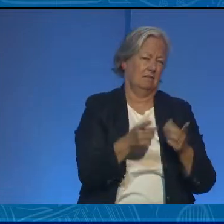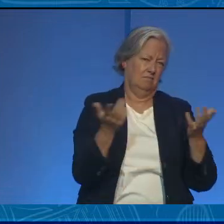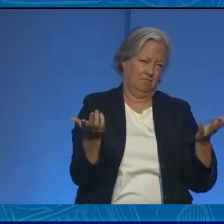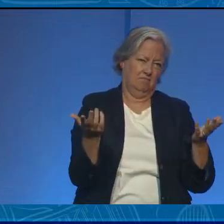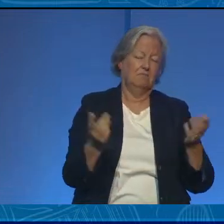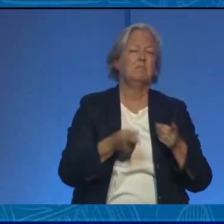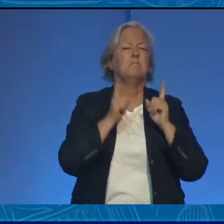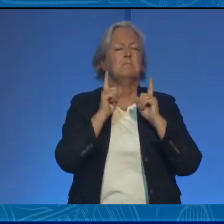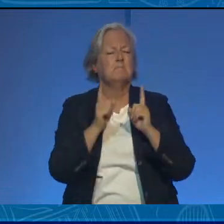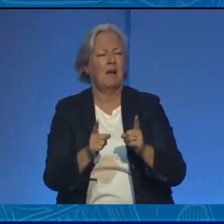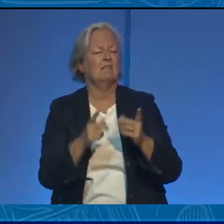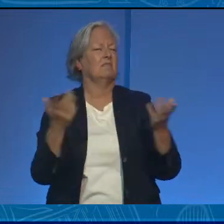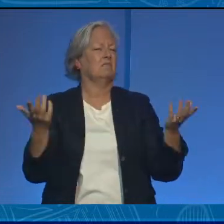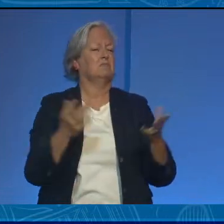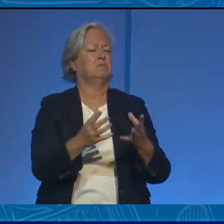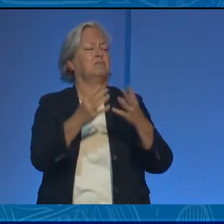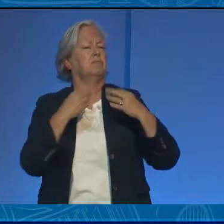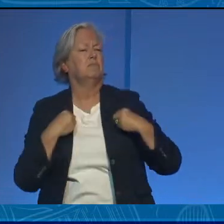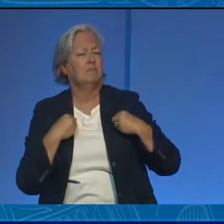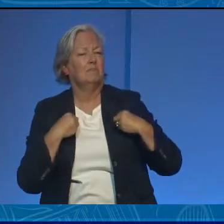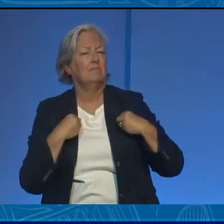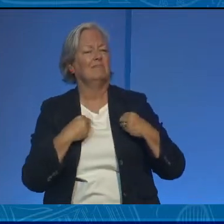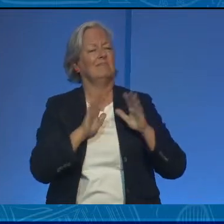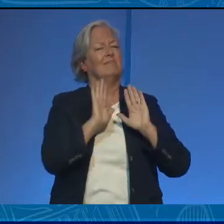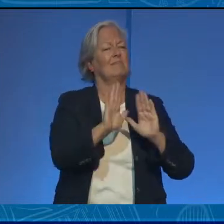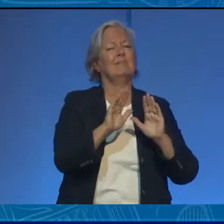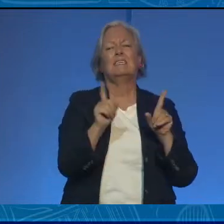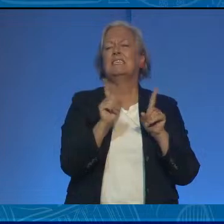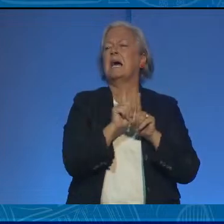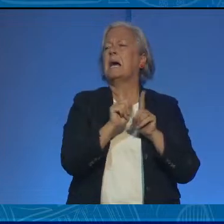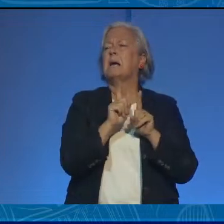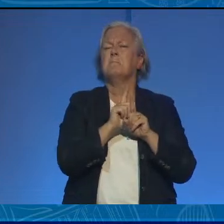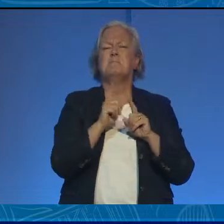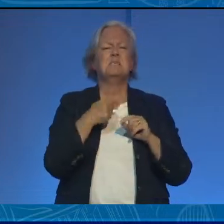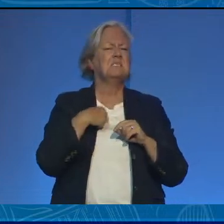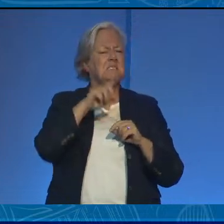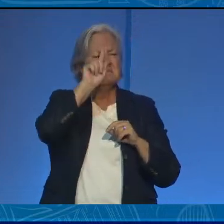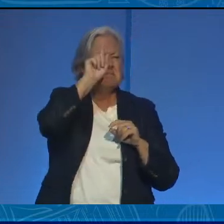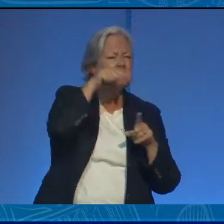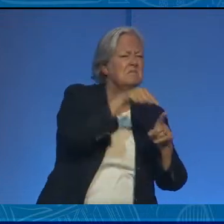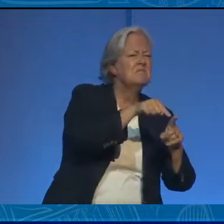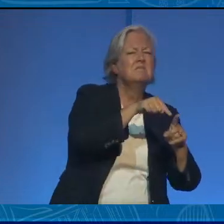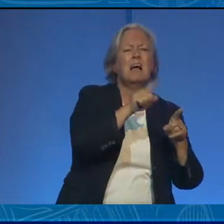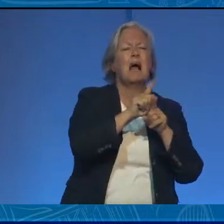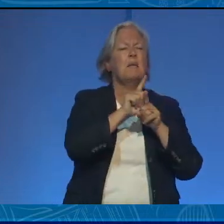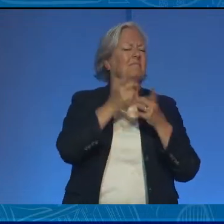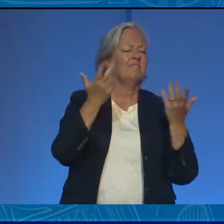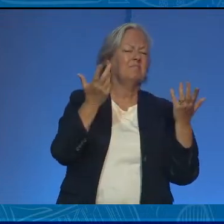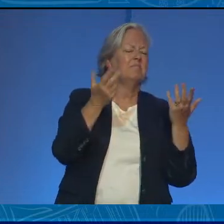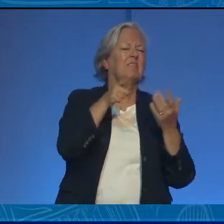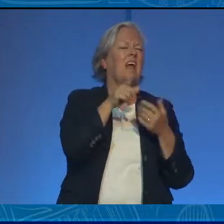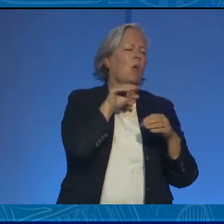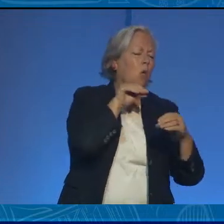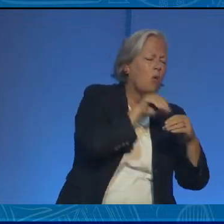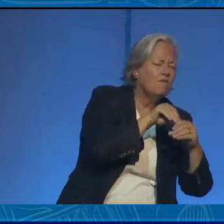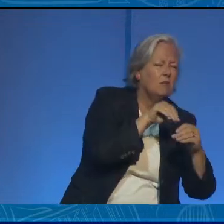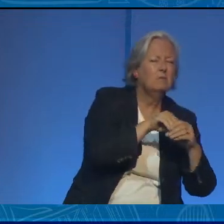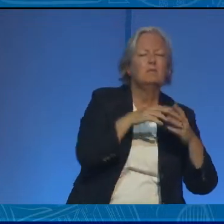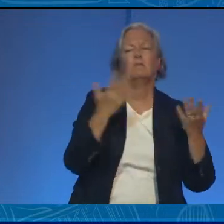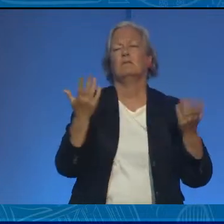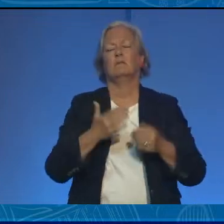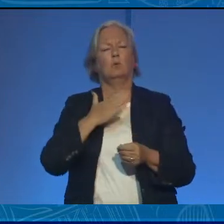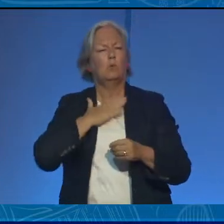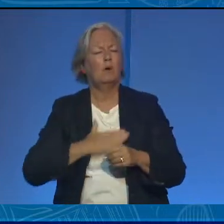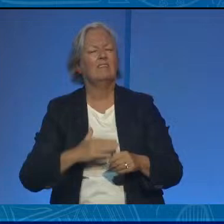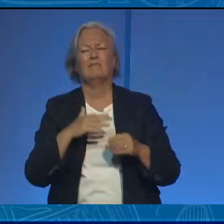adopting concrete structural and non-structural measures, including investments, to prevent the creation of